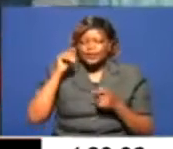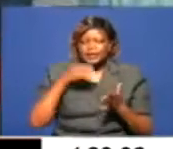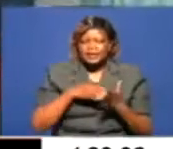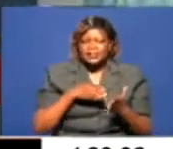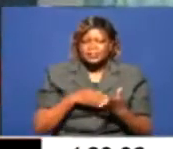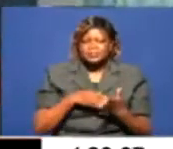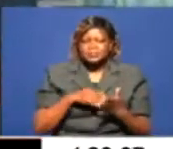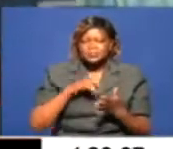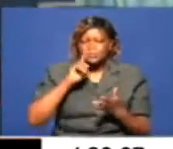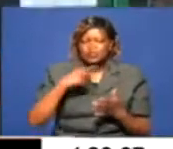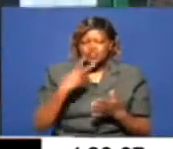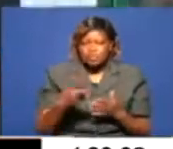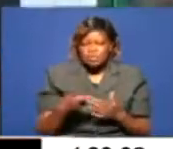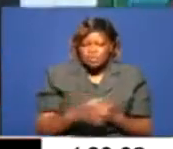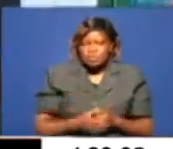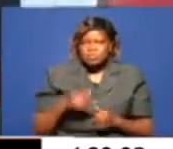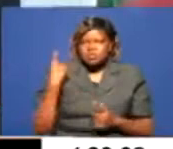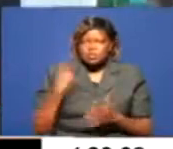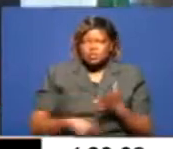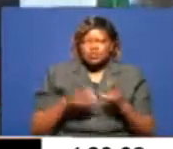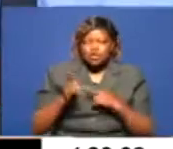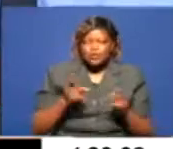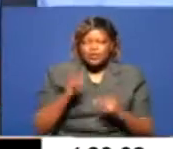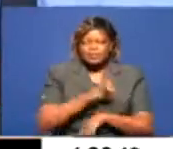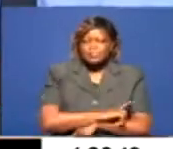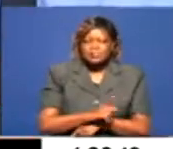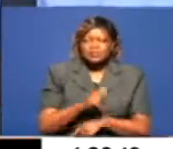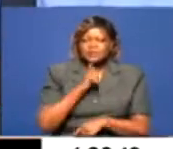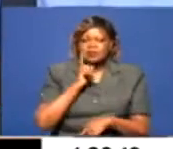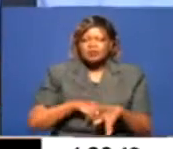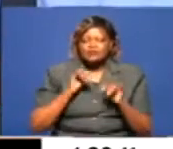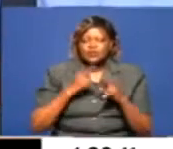1,200 shillings charged on normal days. For Lunchtime News, I am Wycliffe Okech.